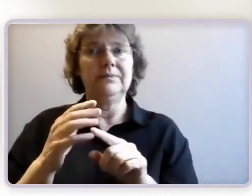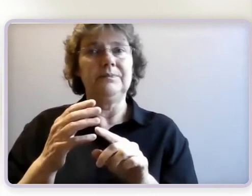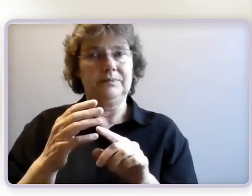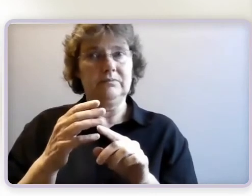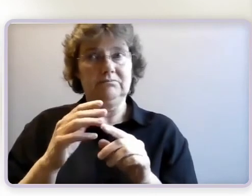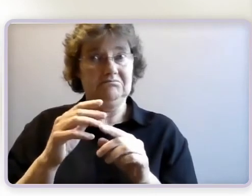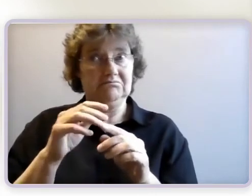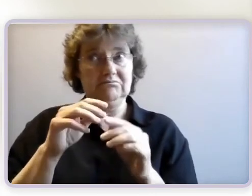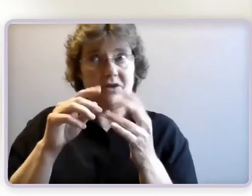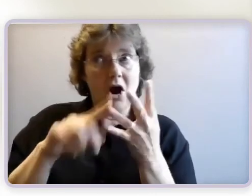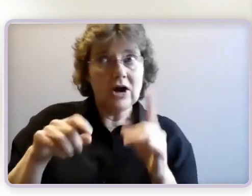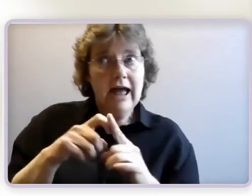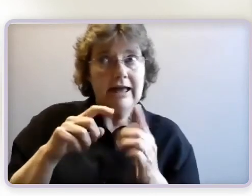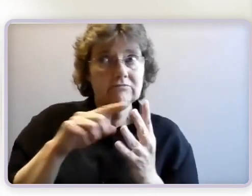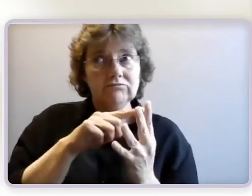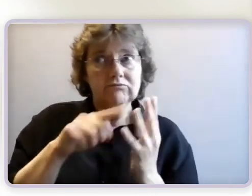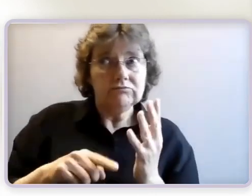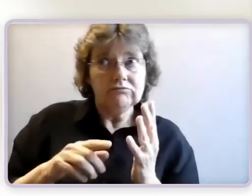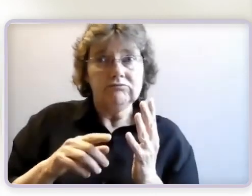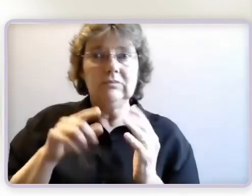And also whether they need an interpreter,